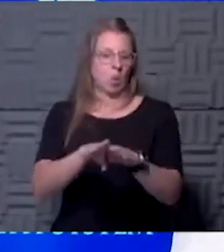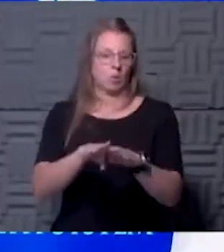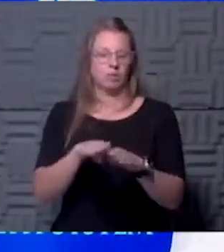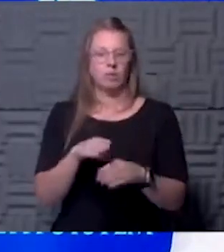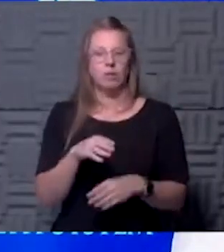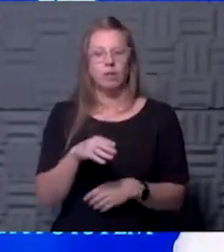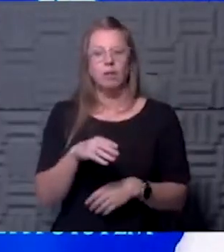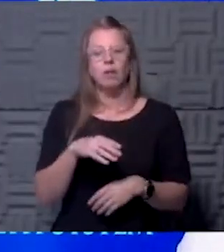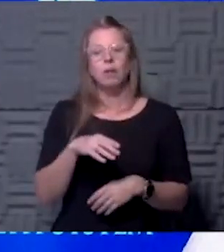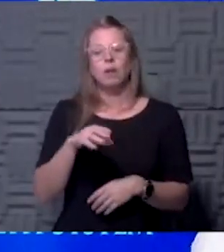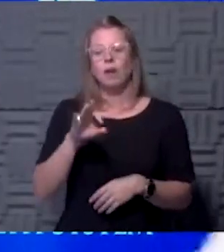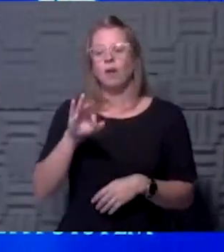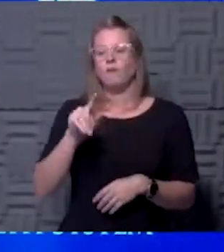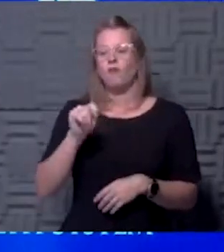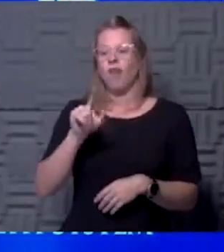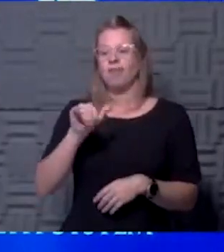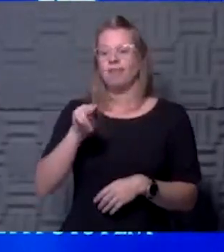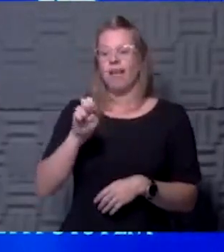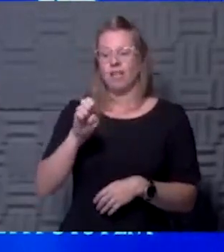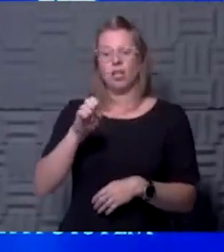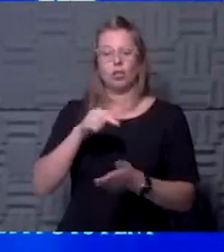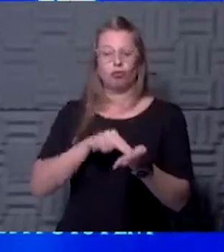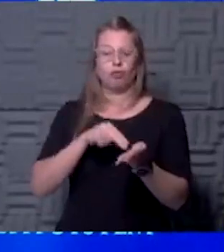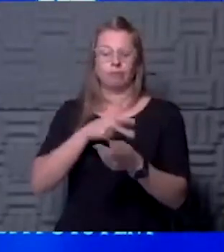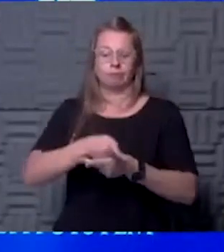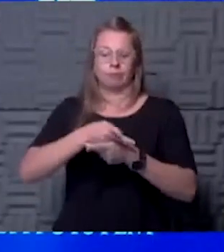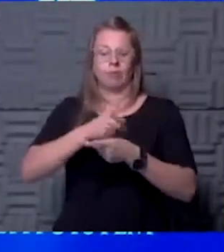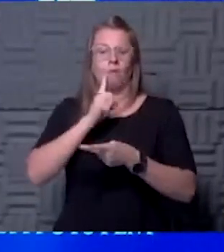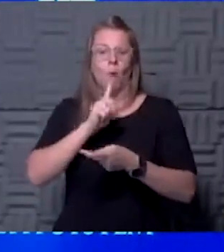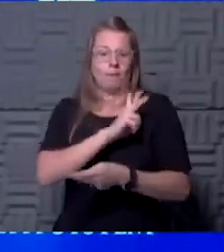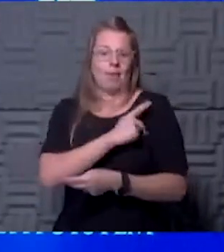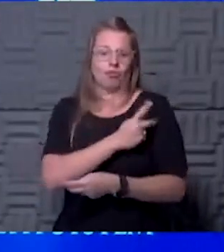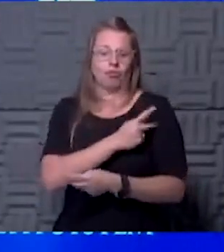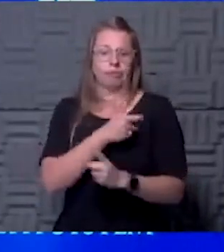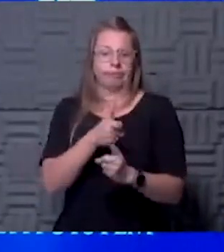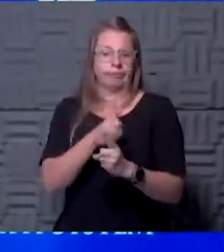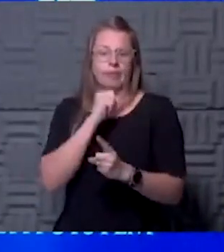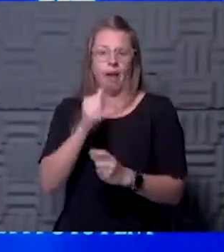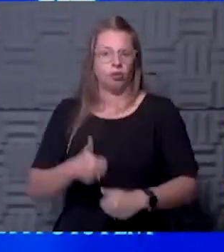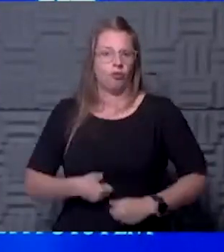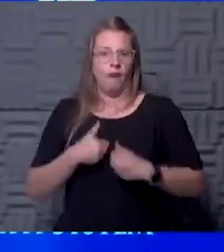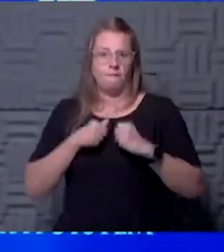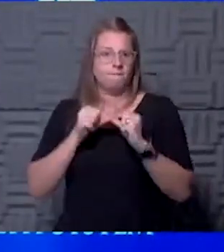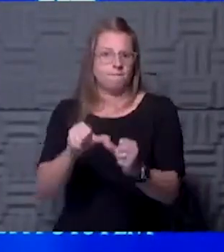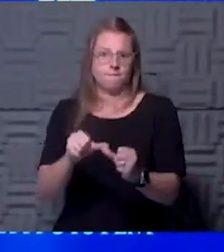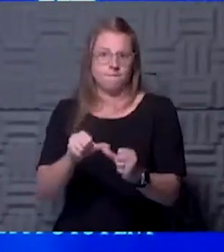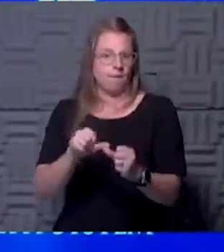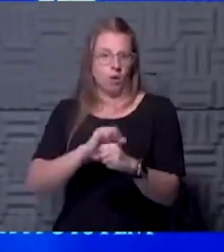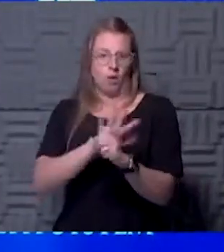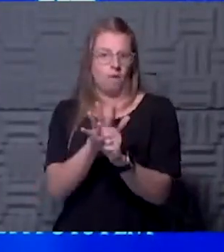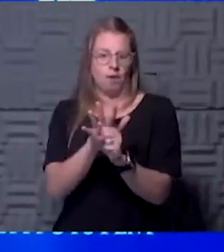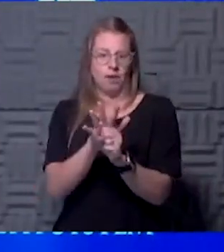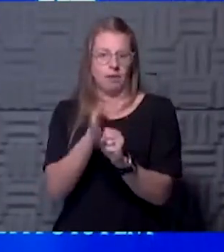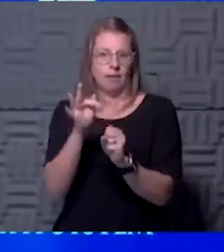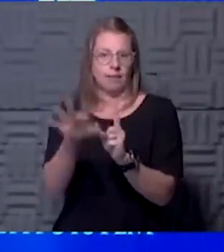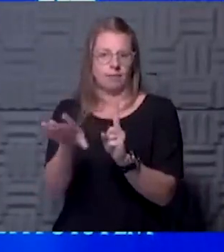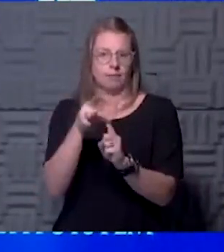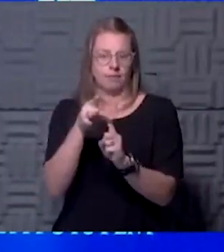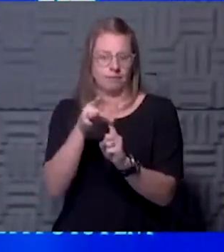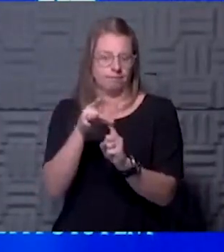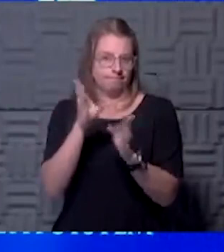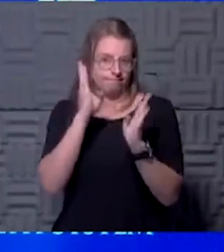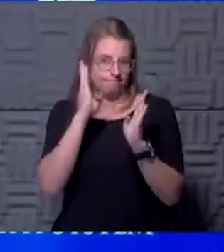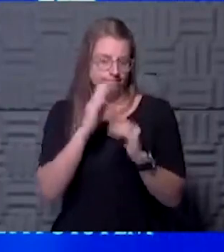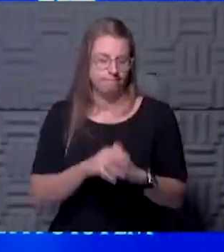of our frontline nurses who has cared for patients who did not survive COVID-19. Let's take a